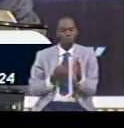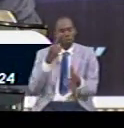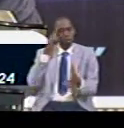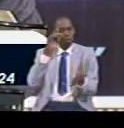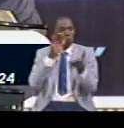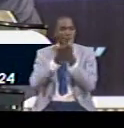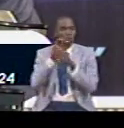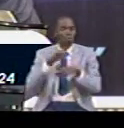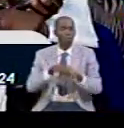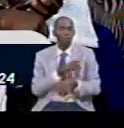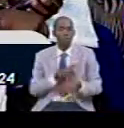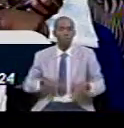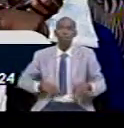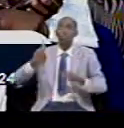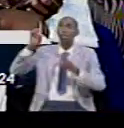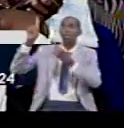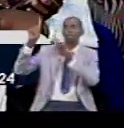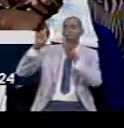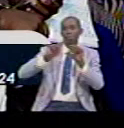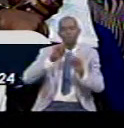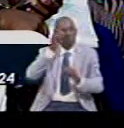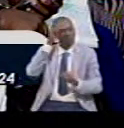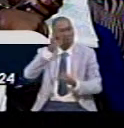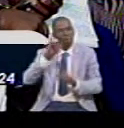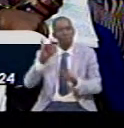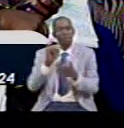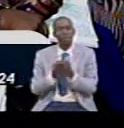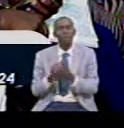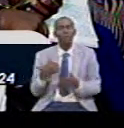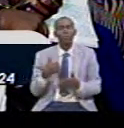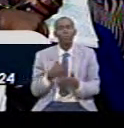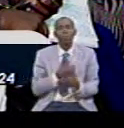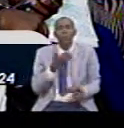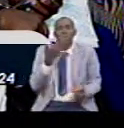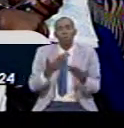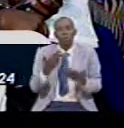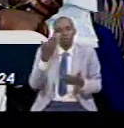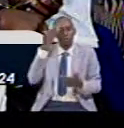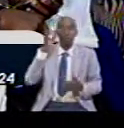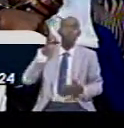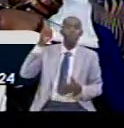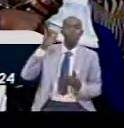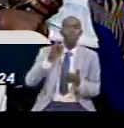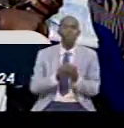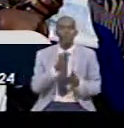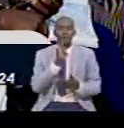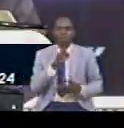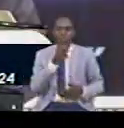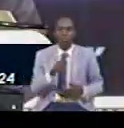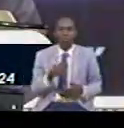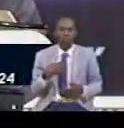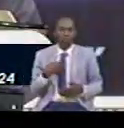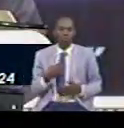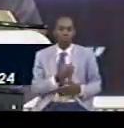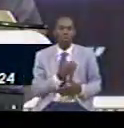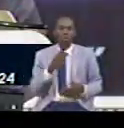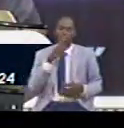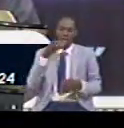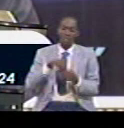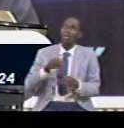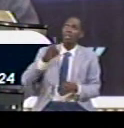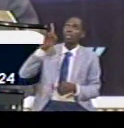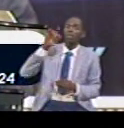has given us an understanding that we may know him that is true, and we are in him that is